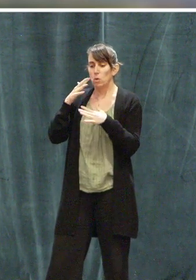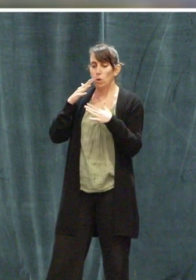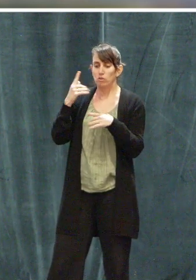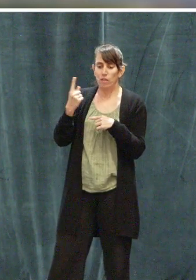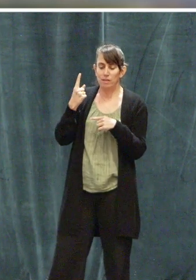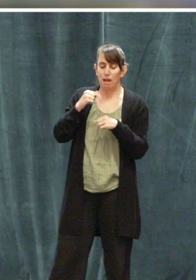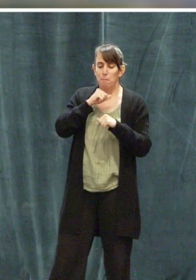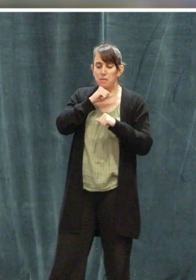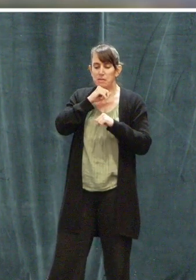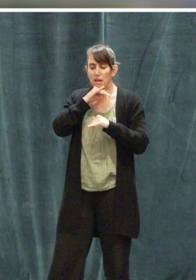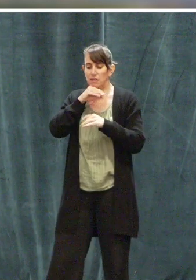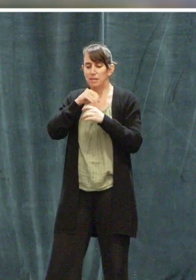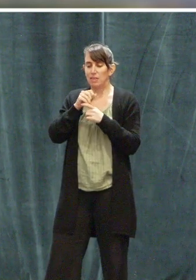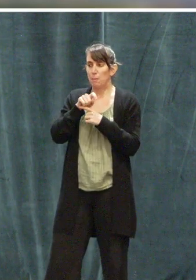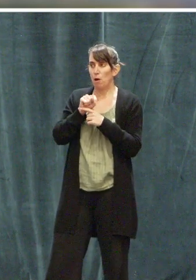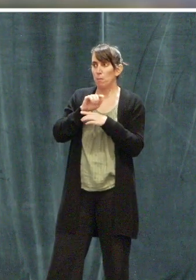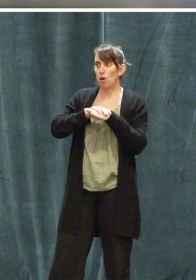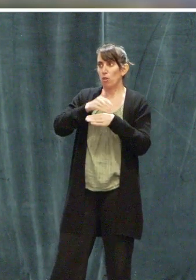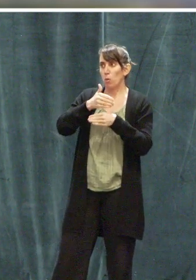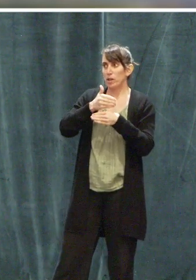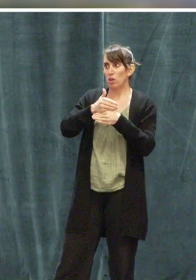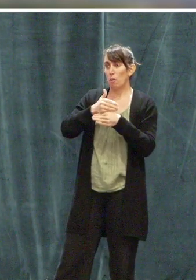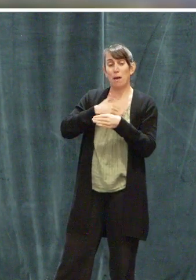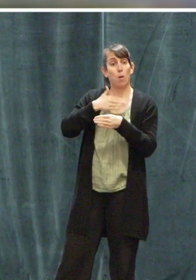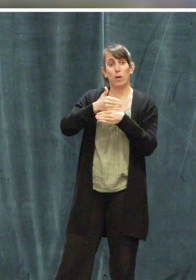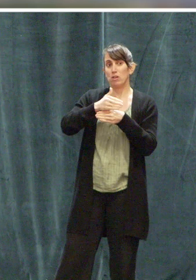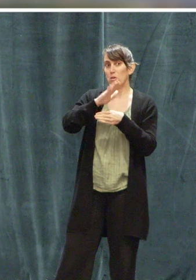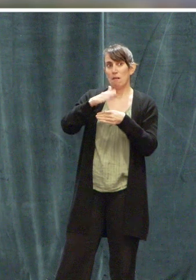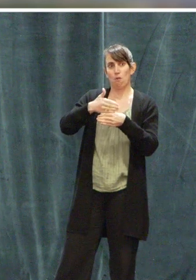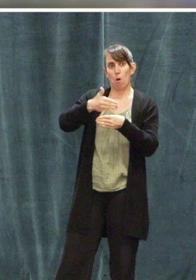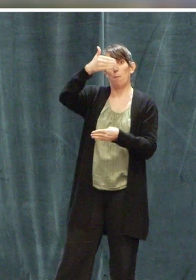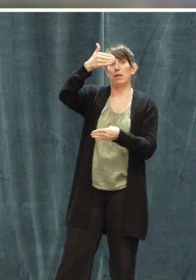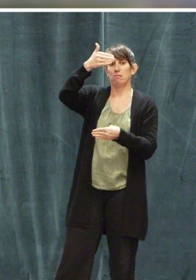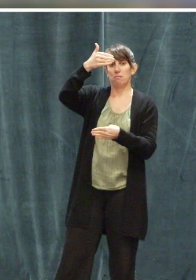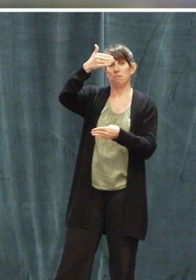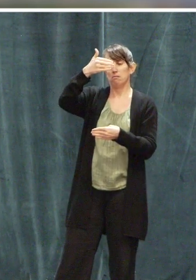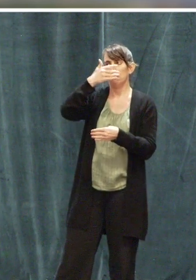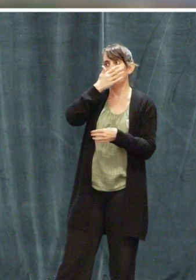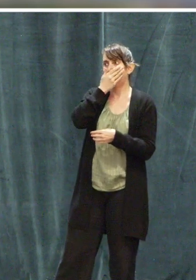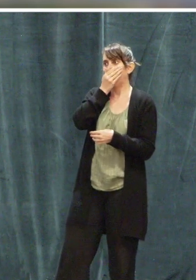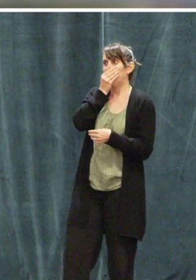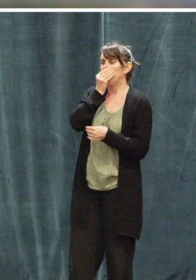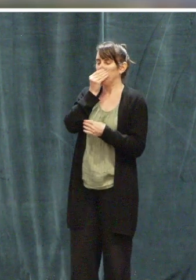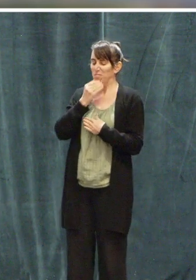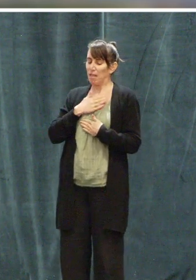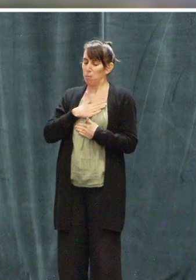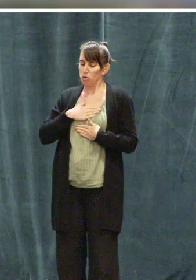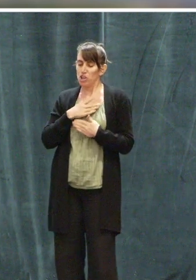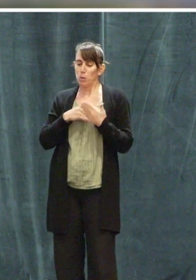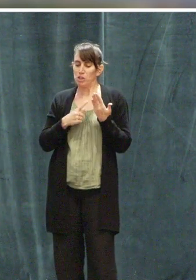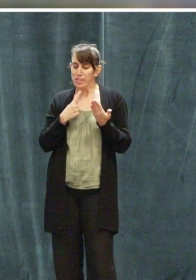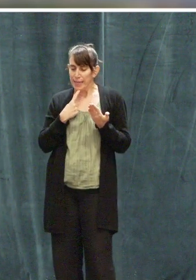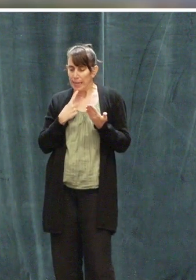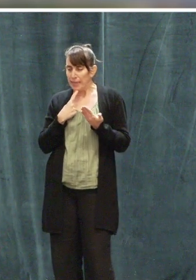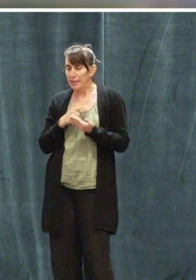We have dust in our apartments. My window is not open anymore because of it. So I appreciate what you're saying, and I'm